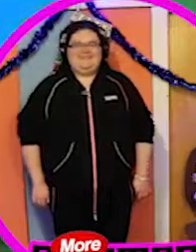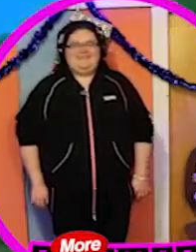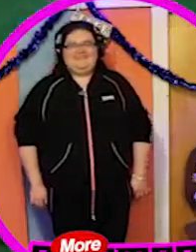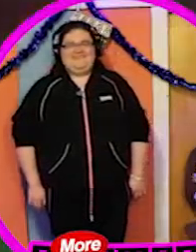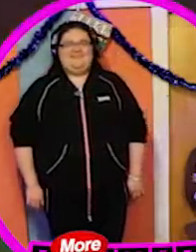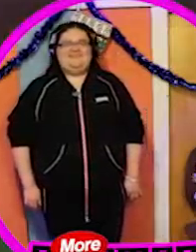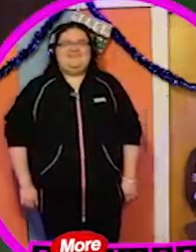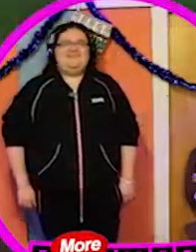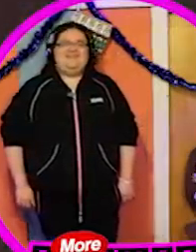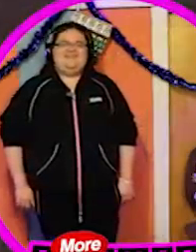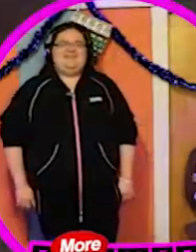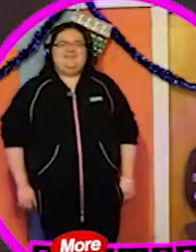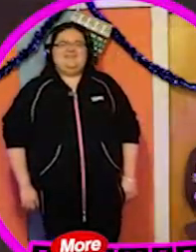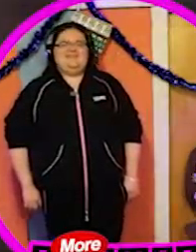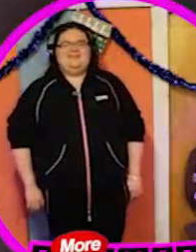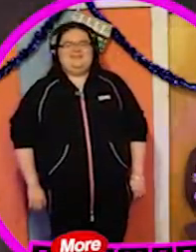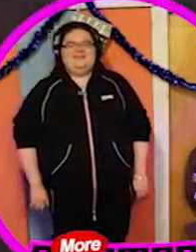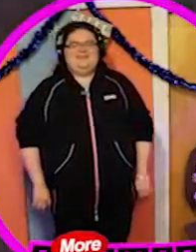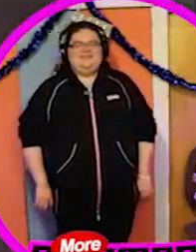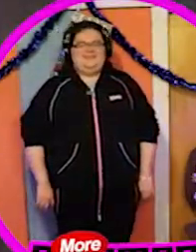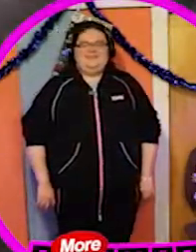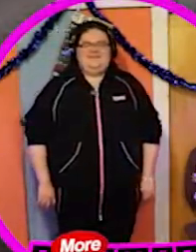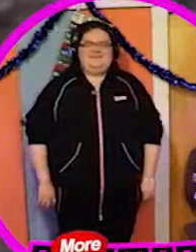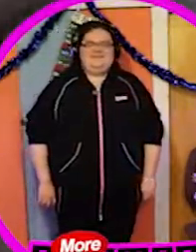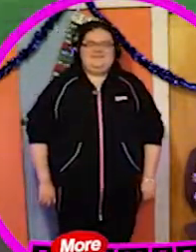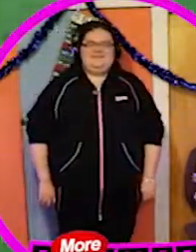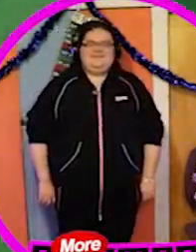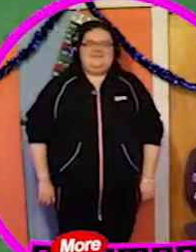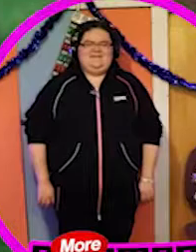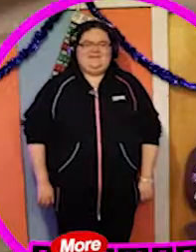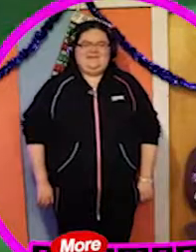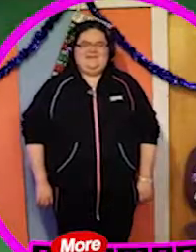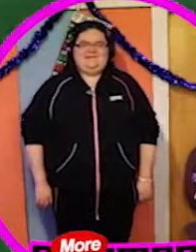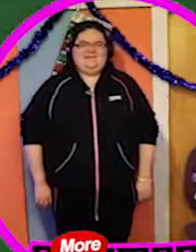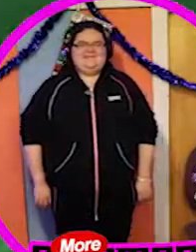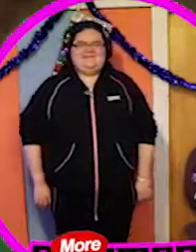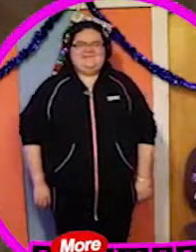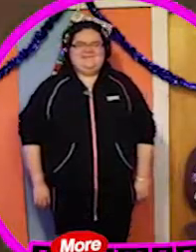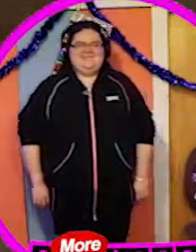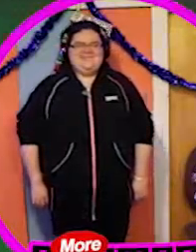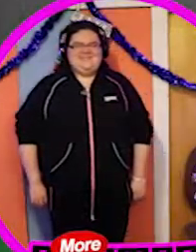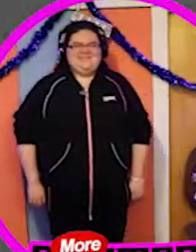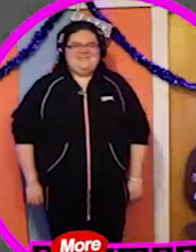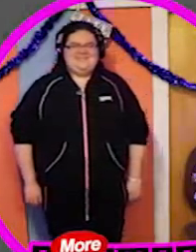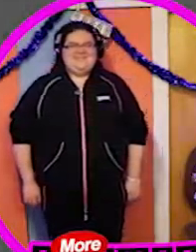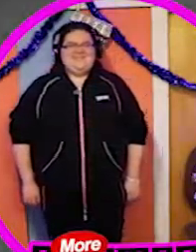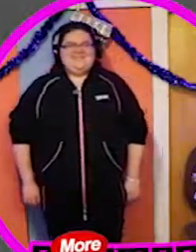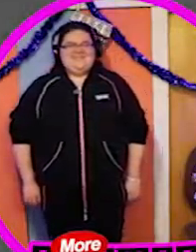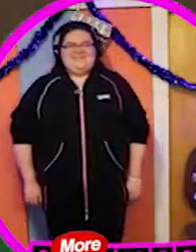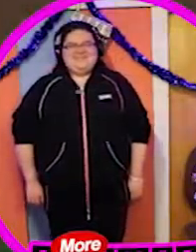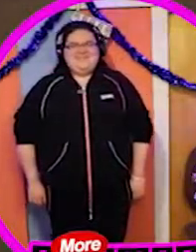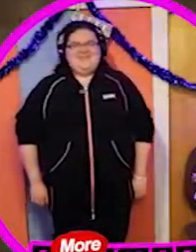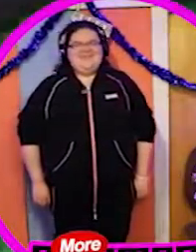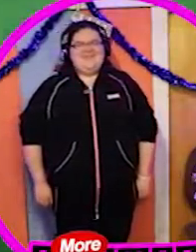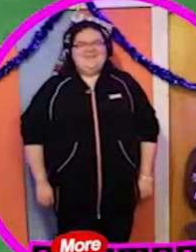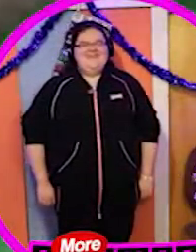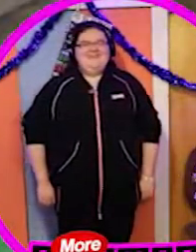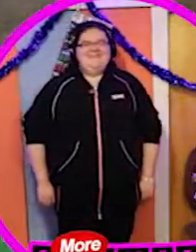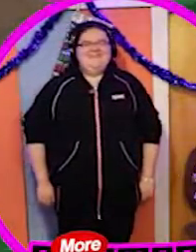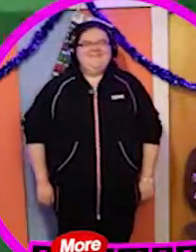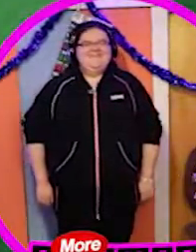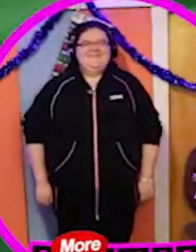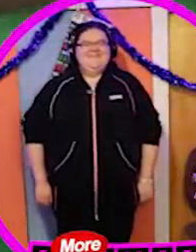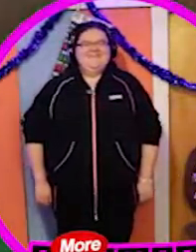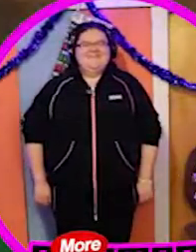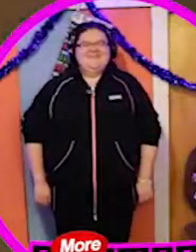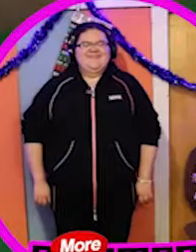I'm gonna die. No! Actually, stop chasing me! Bro, he's got a shank chasing me. Oh my god.